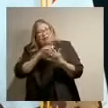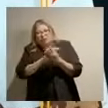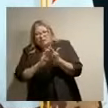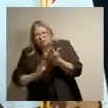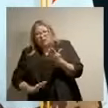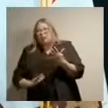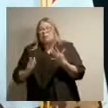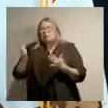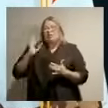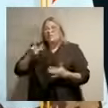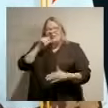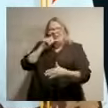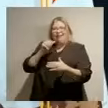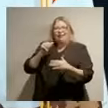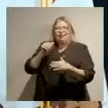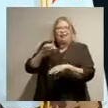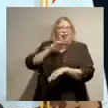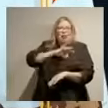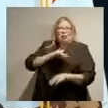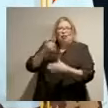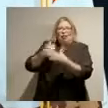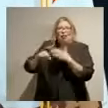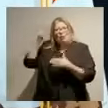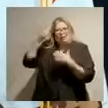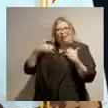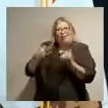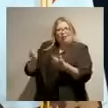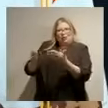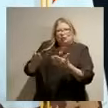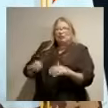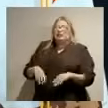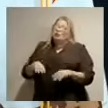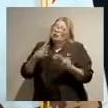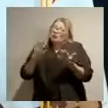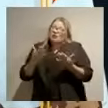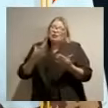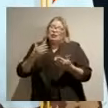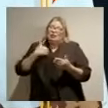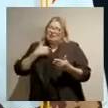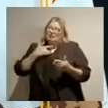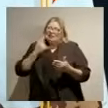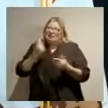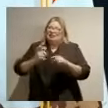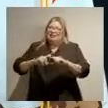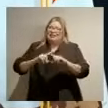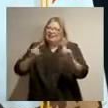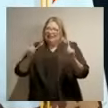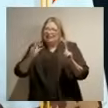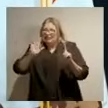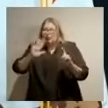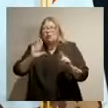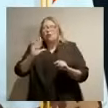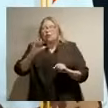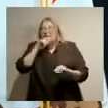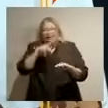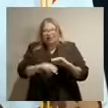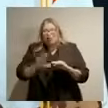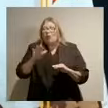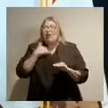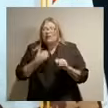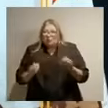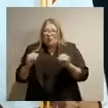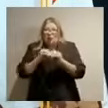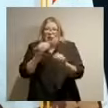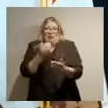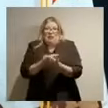Mental Health Services Act. So I beg to differ respectfully with that categorization. There's more money in the bond